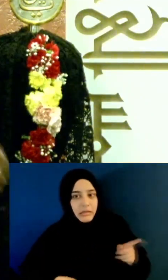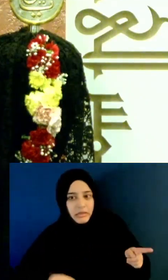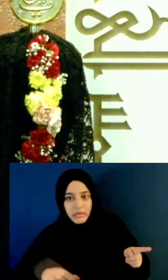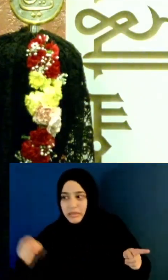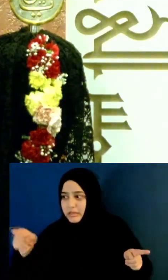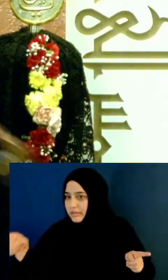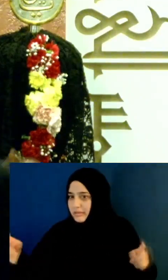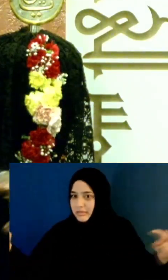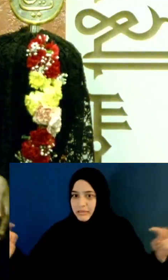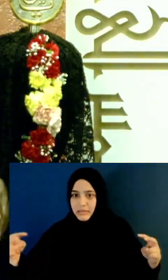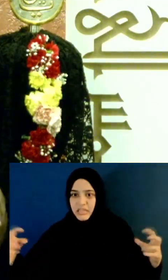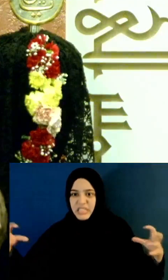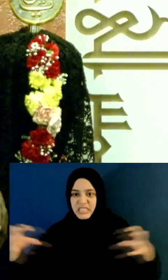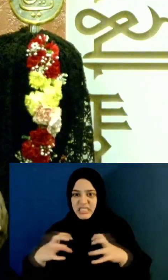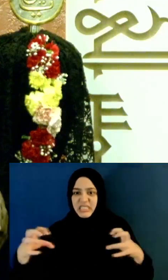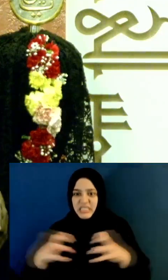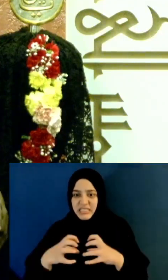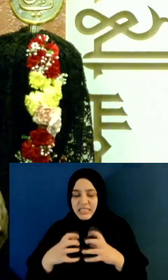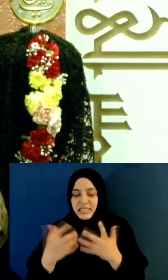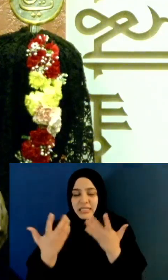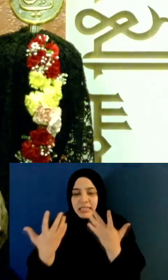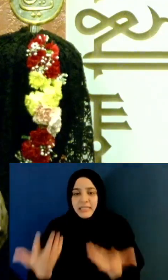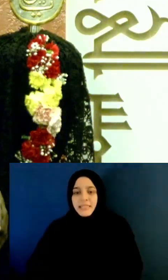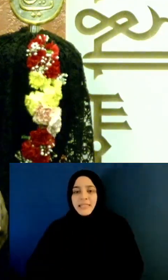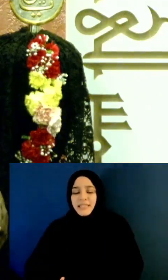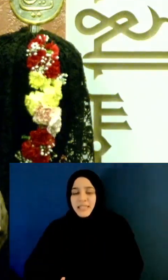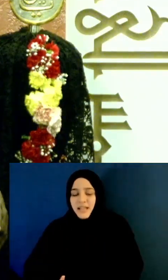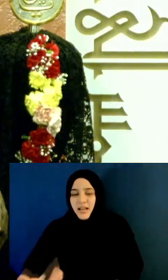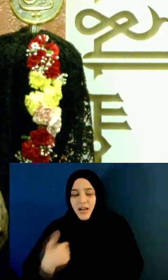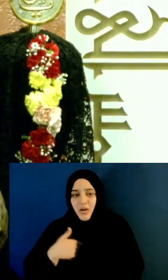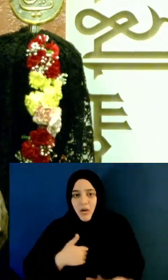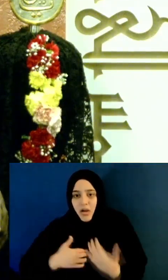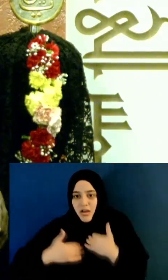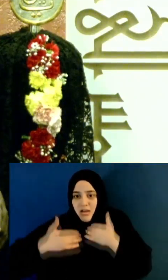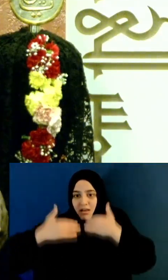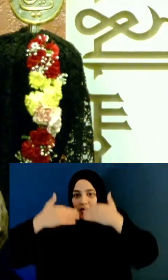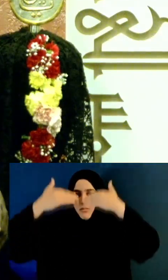We get caught up sometimes. No, I don't want to wear.